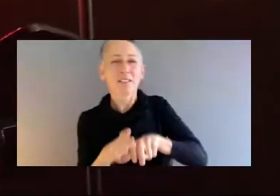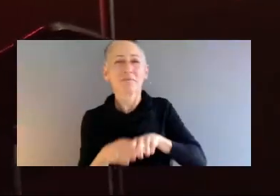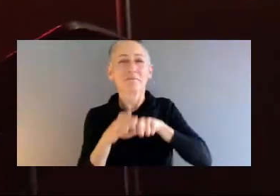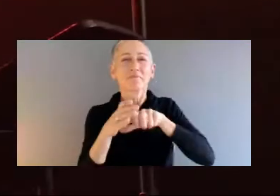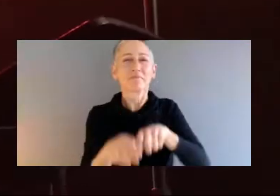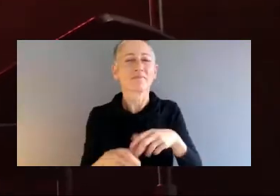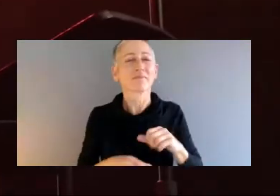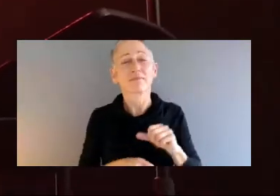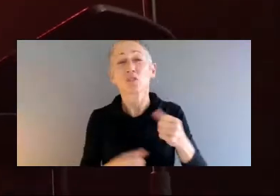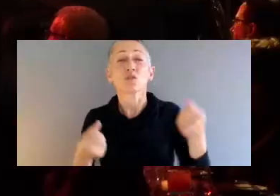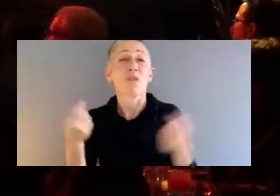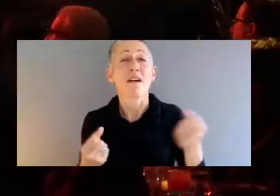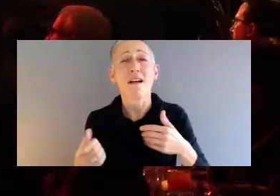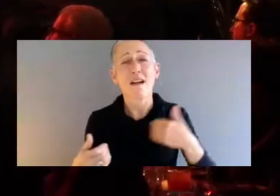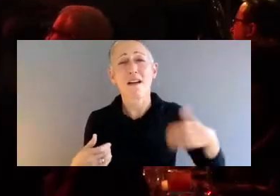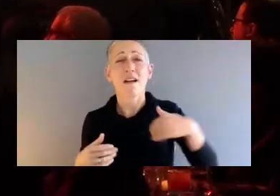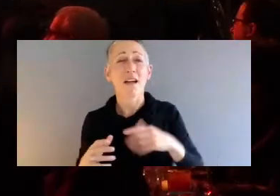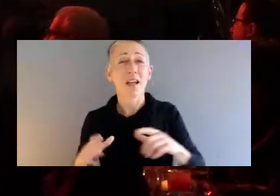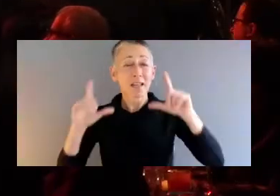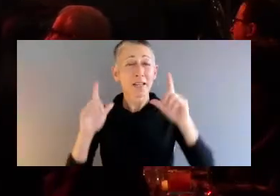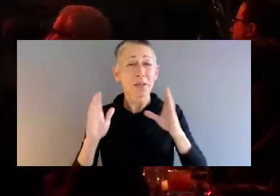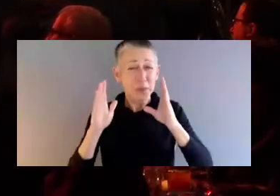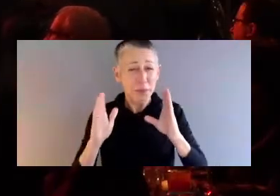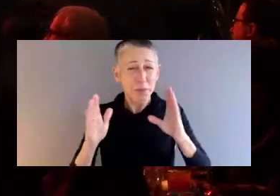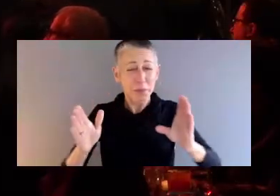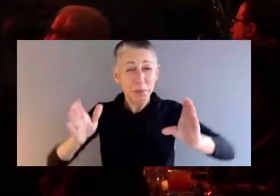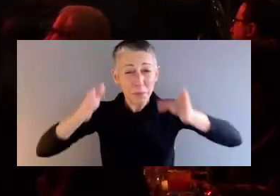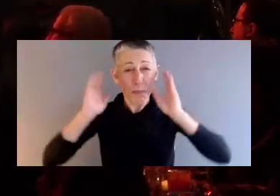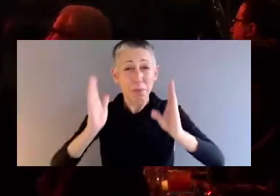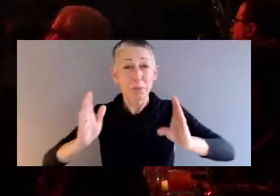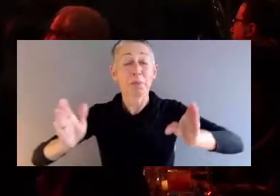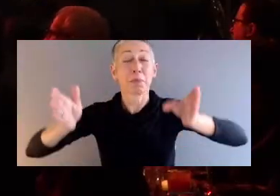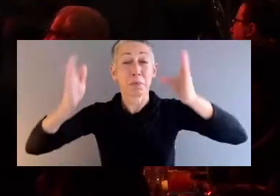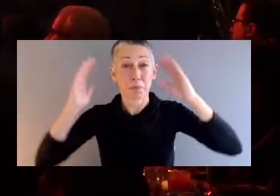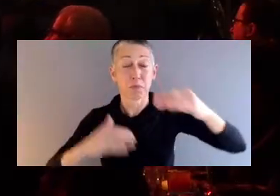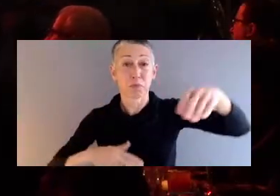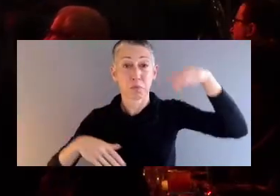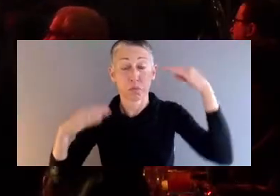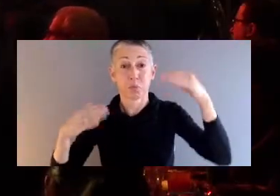A591 right through the fire of the setting sun.